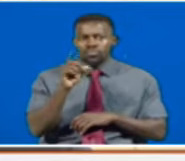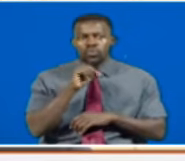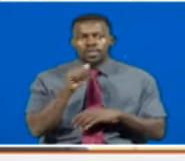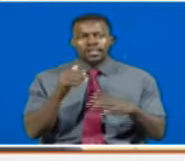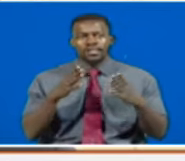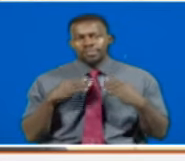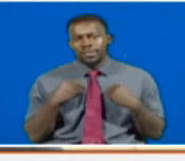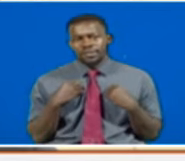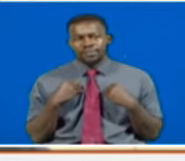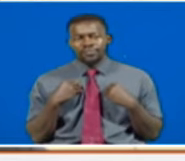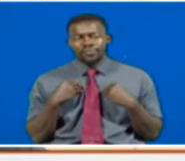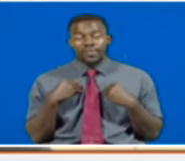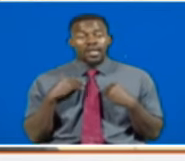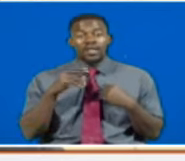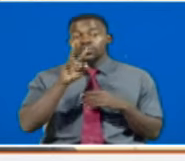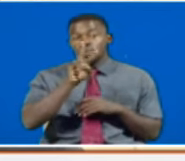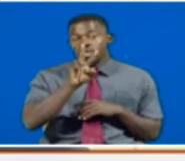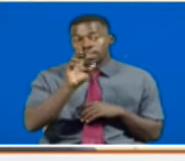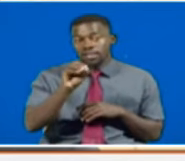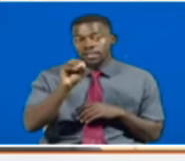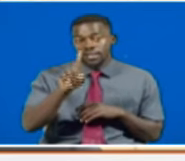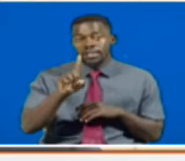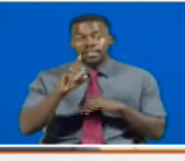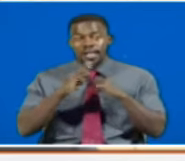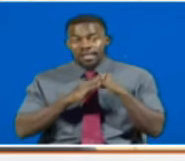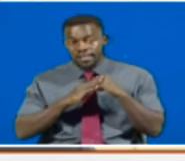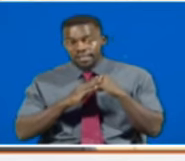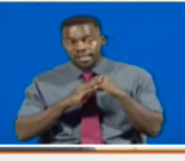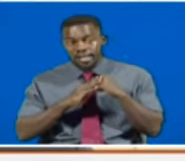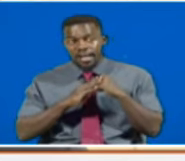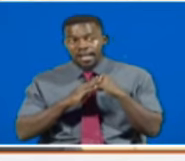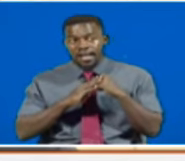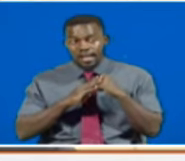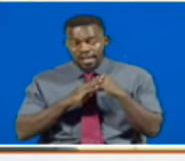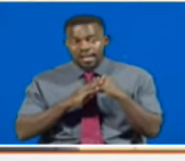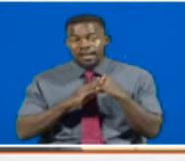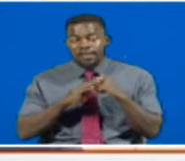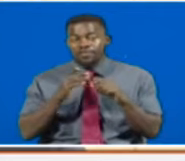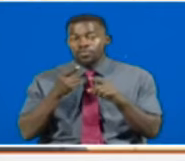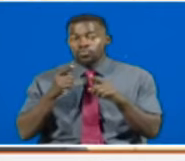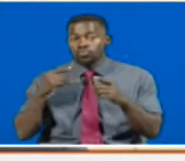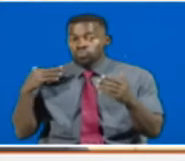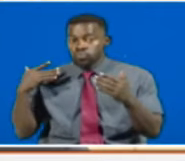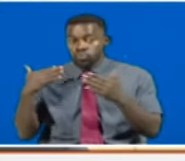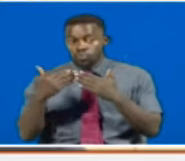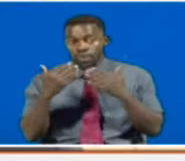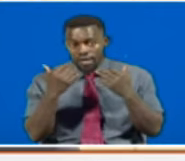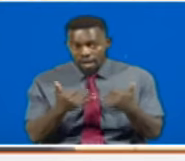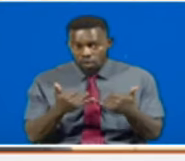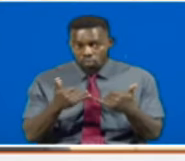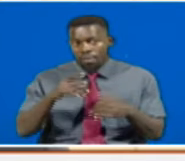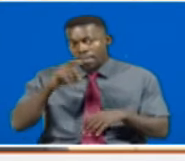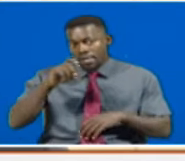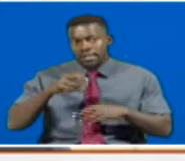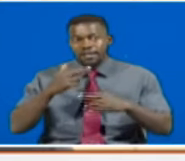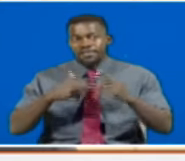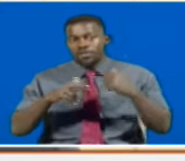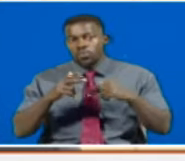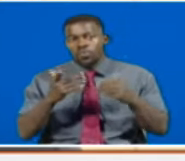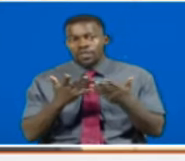that we started in 2019 is actually now gaining momentum. We do not intend to allow